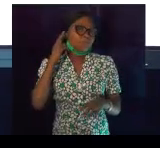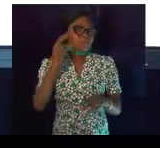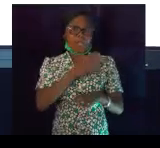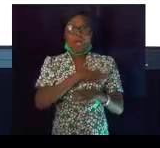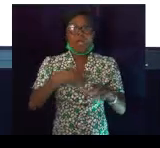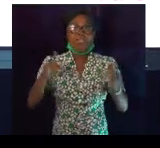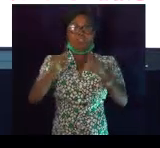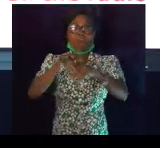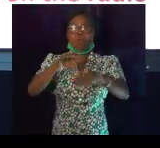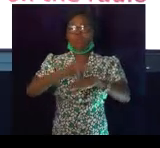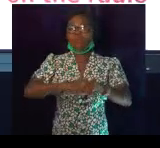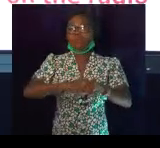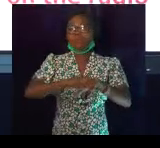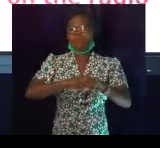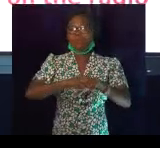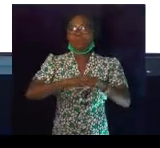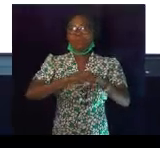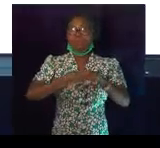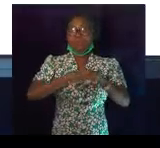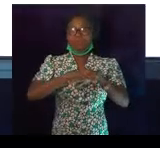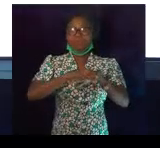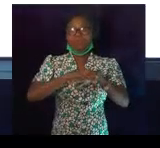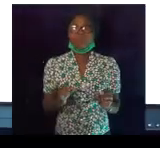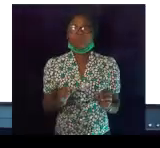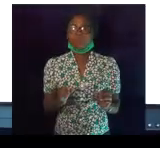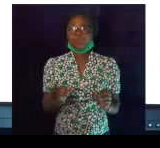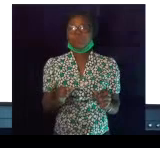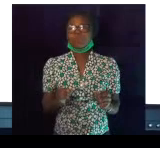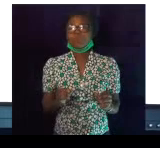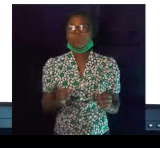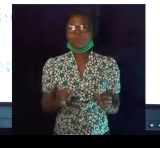radio, and so on.